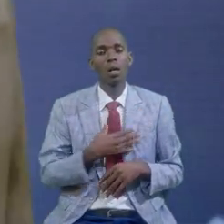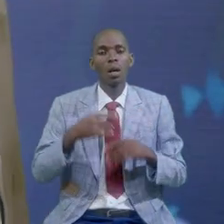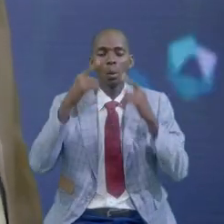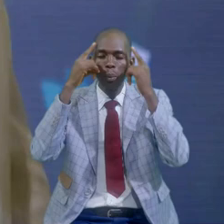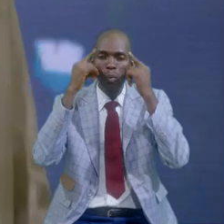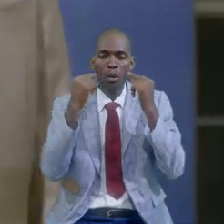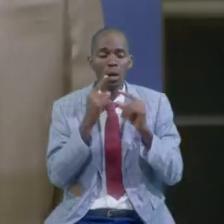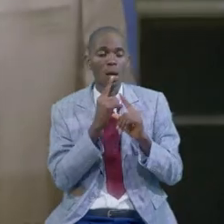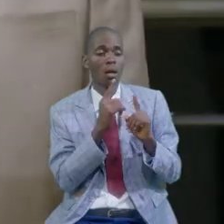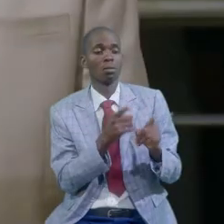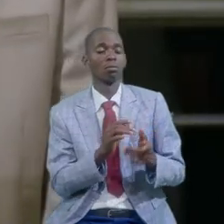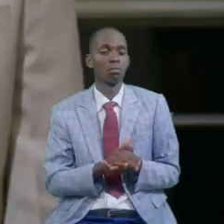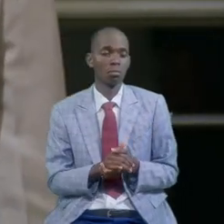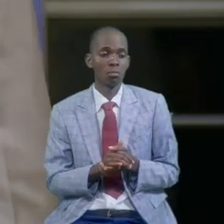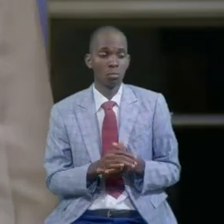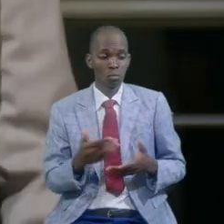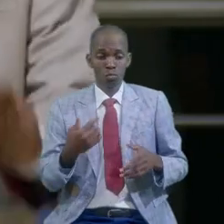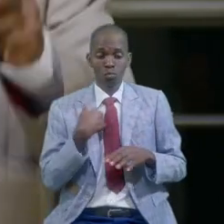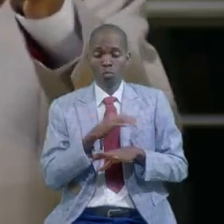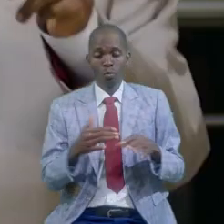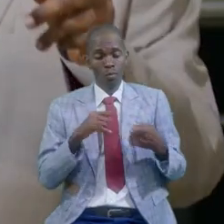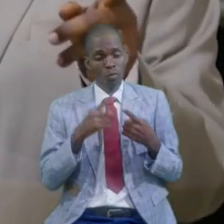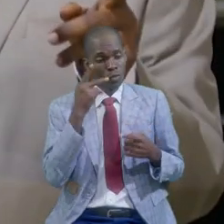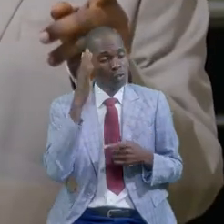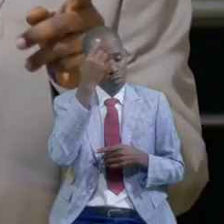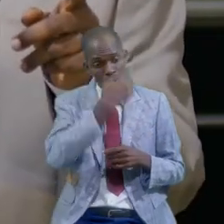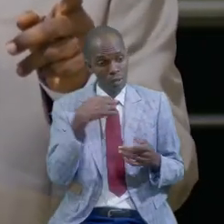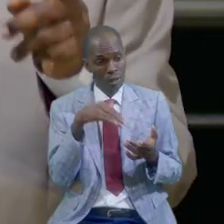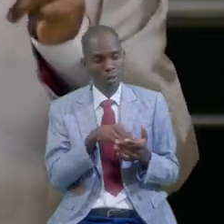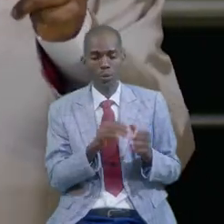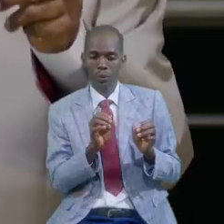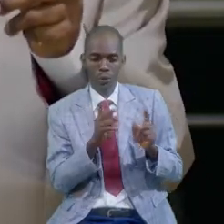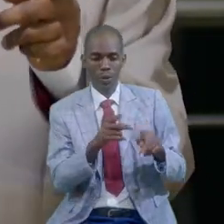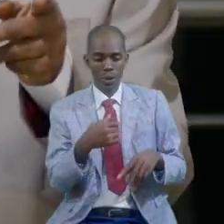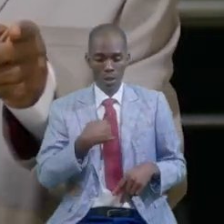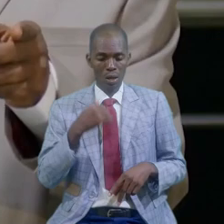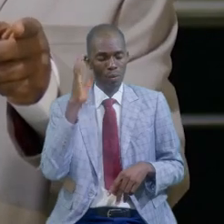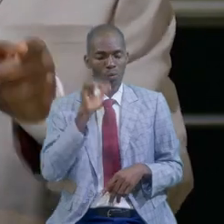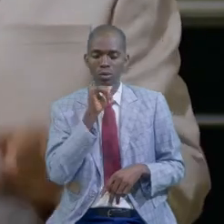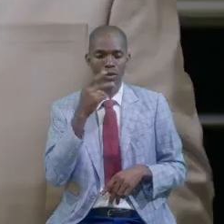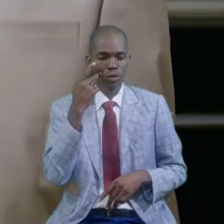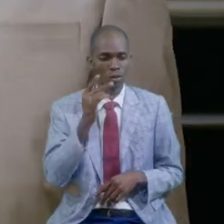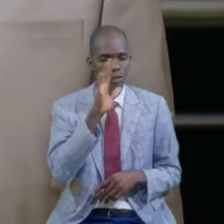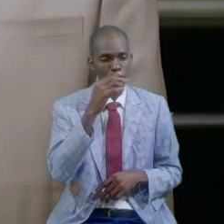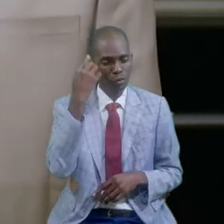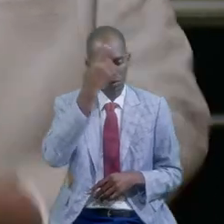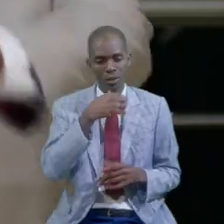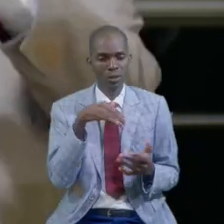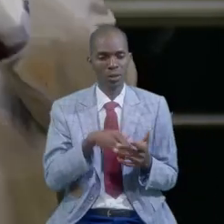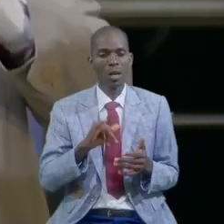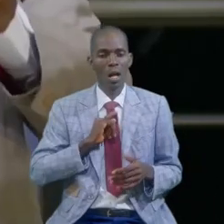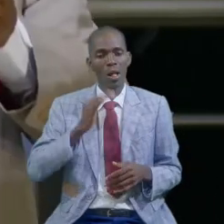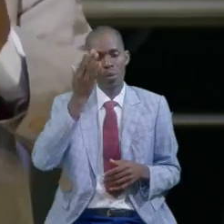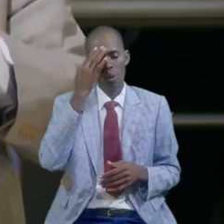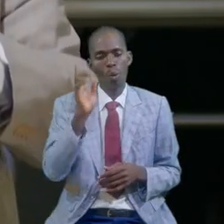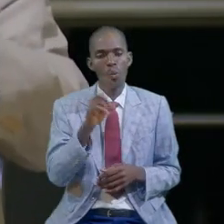see your face again. I'll not see your face again. I know where we would meet.